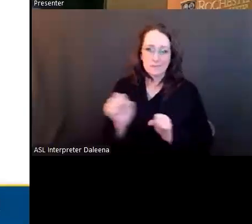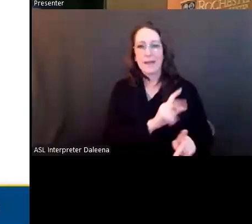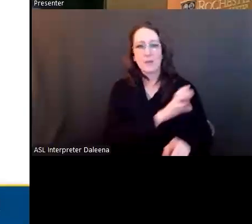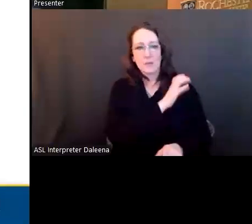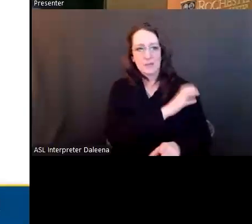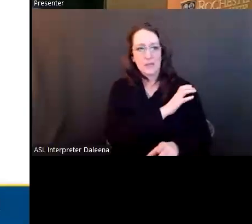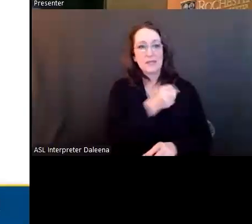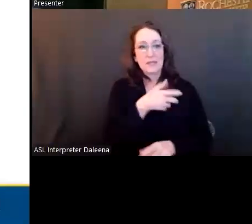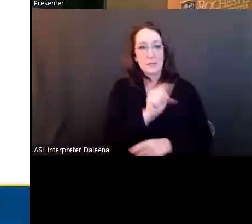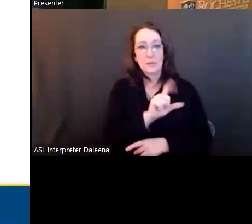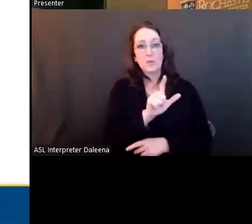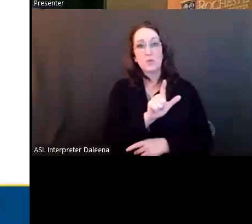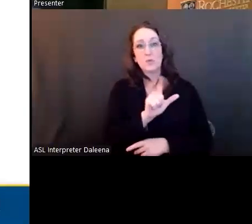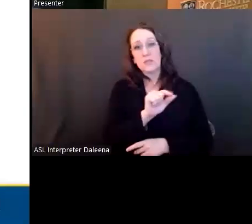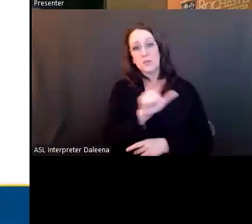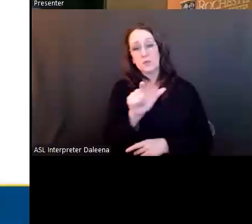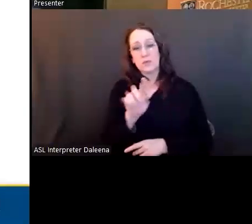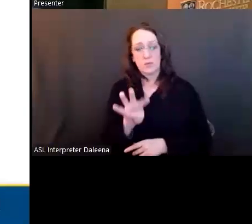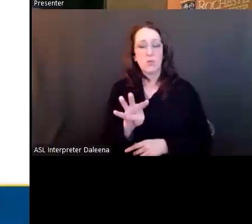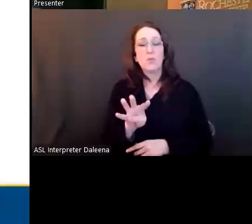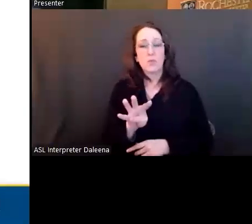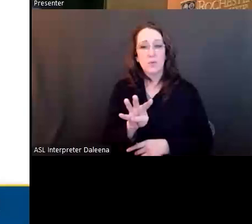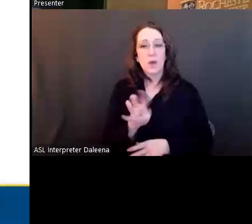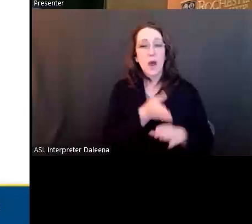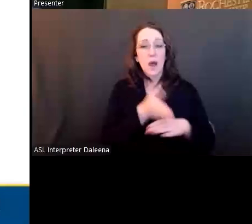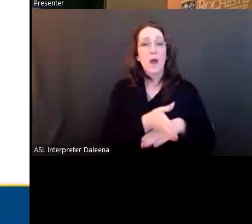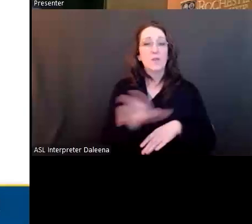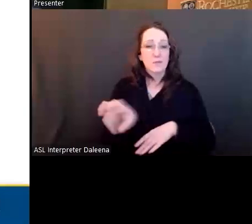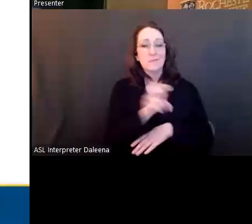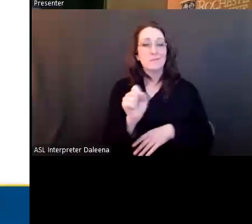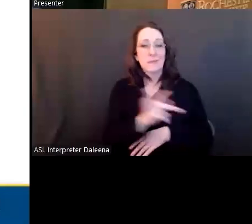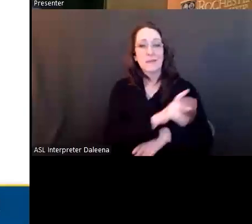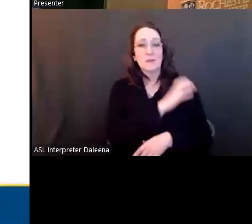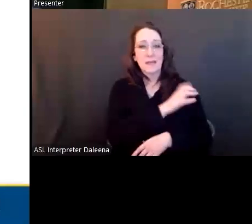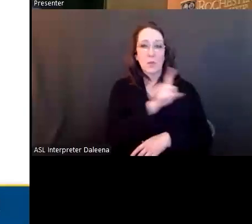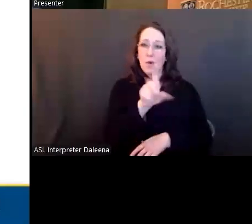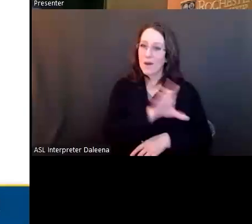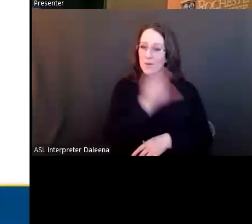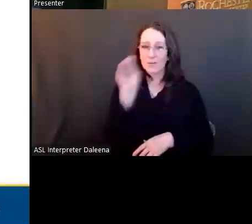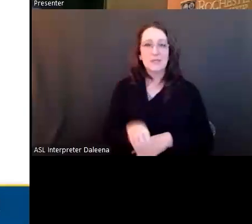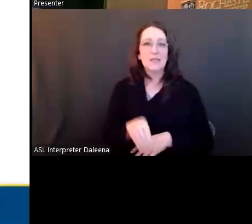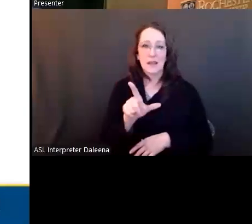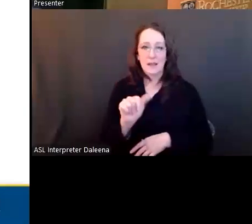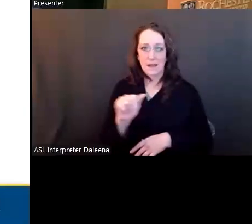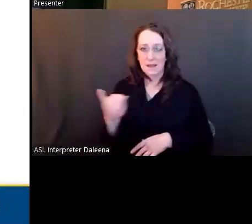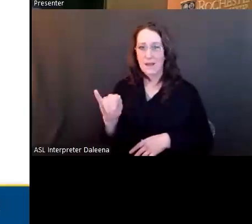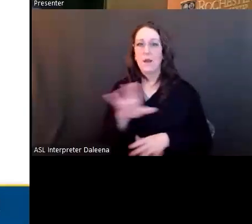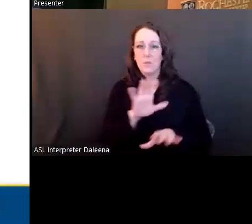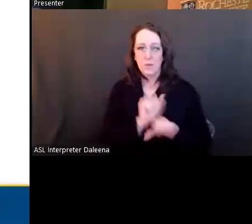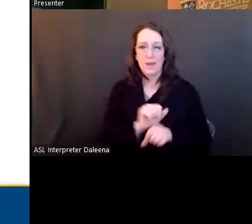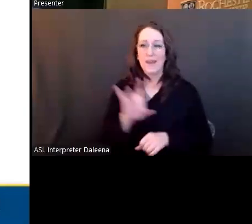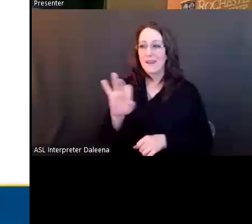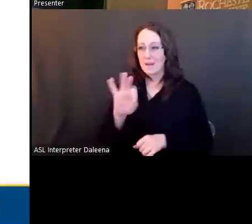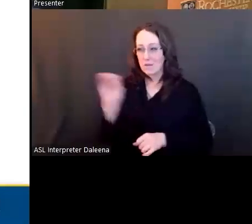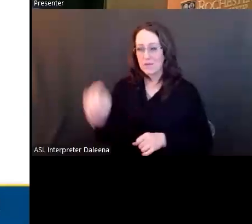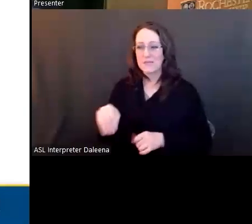of 2024. Since the transition back to clinic, she's attended 100% of her LAI appointments and 89% of